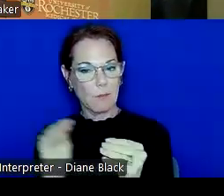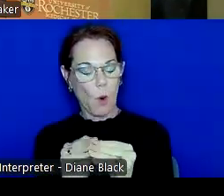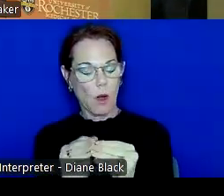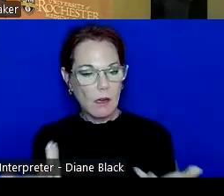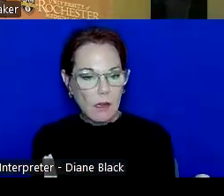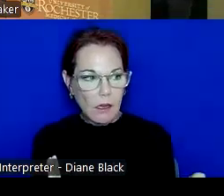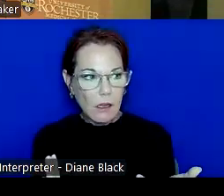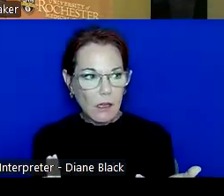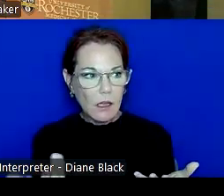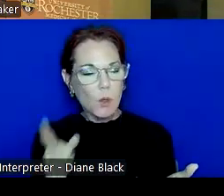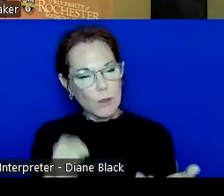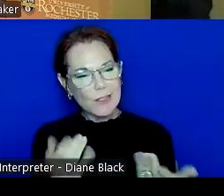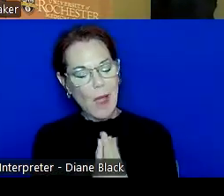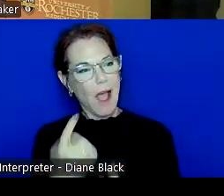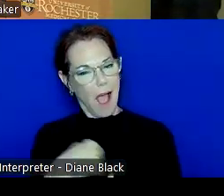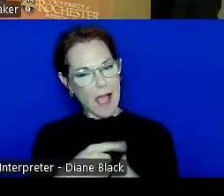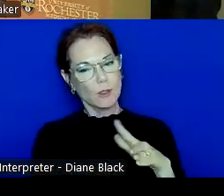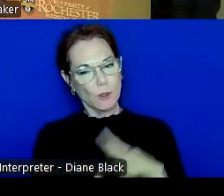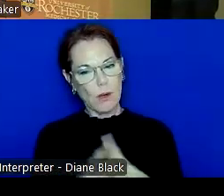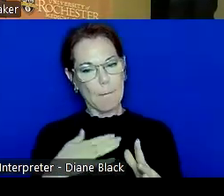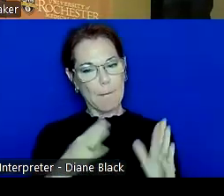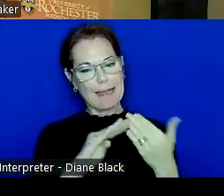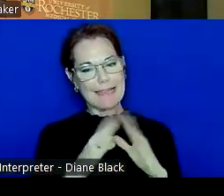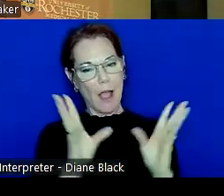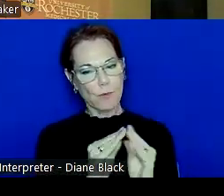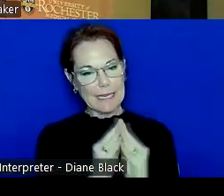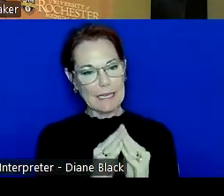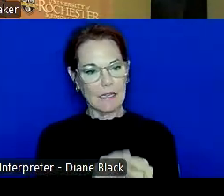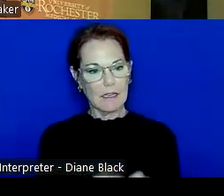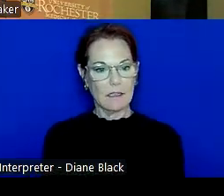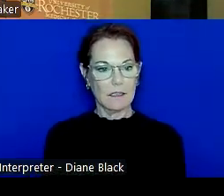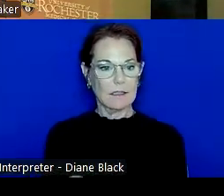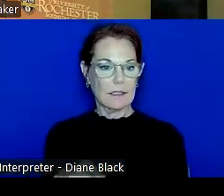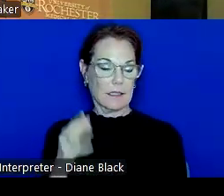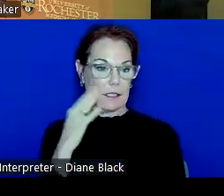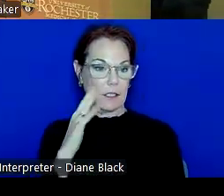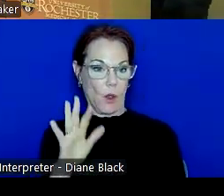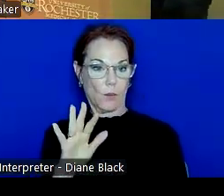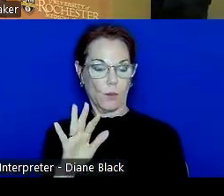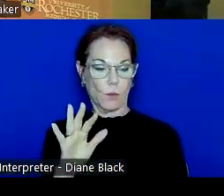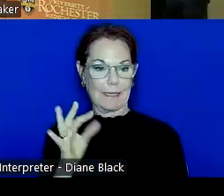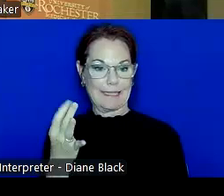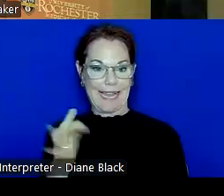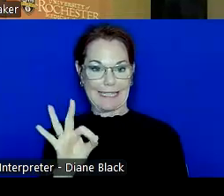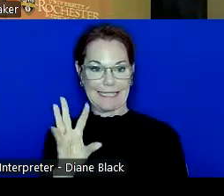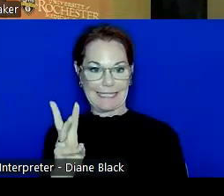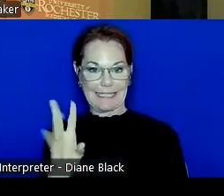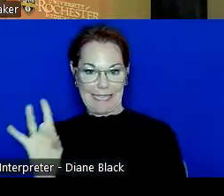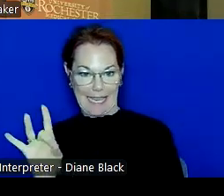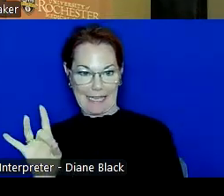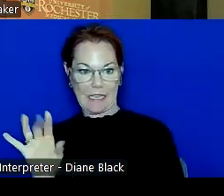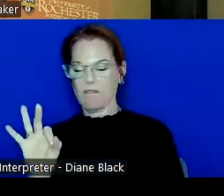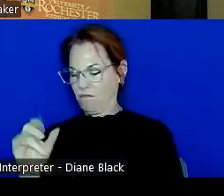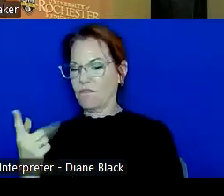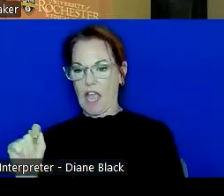we showing up to a town board meeting in our town? FIGHT was sidelined in '68. Who are we sidelining for our own comfort today? We are